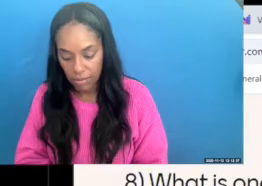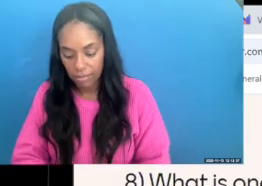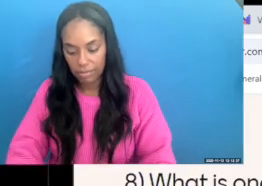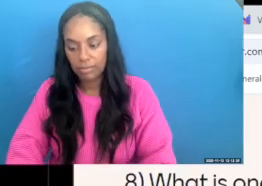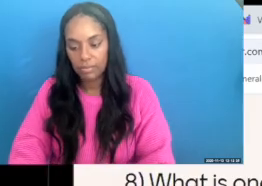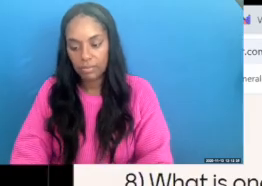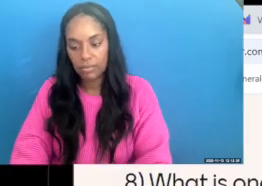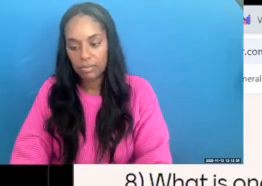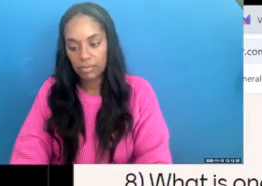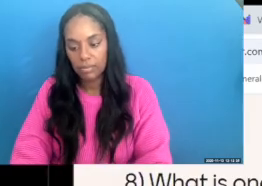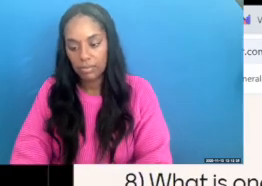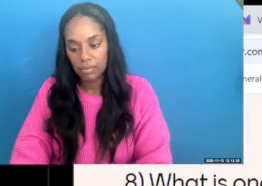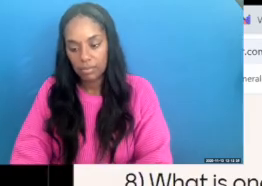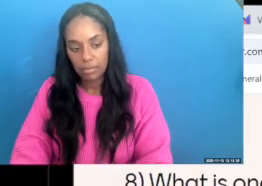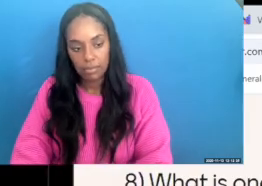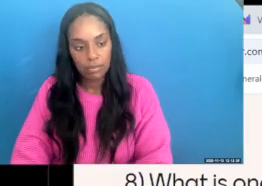Thanks, Robert.